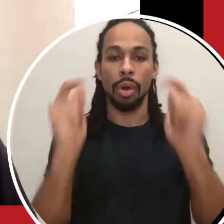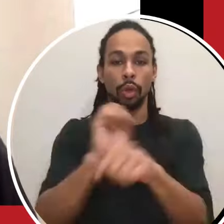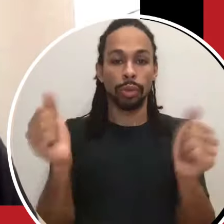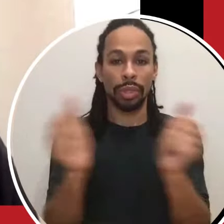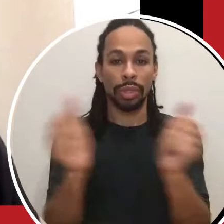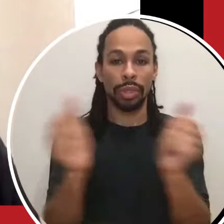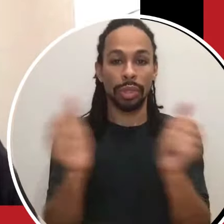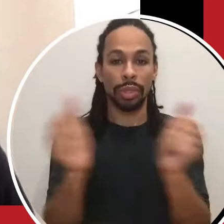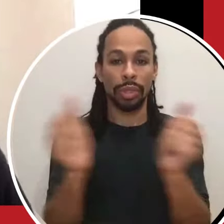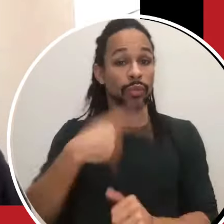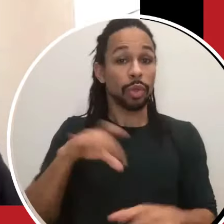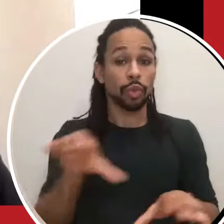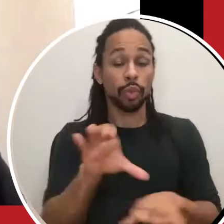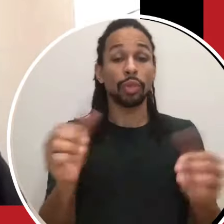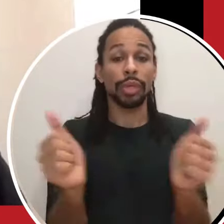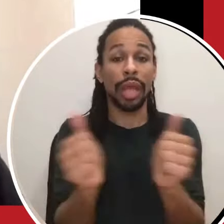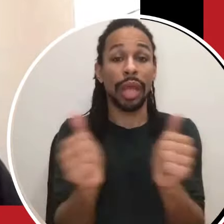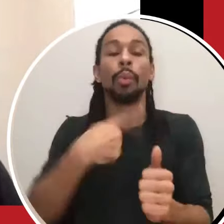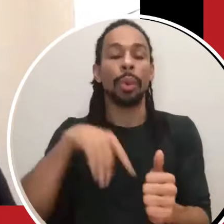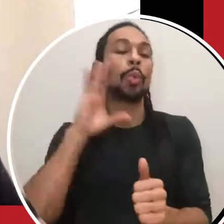win.